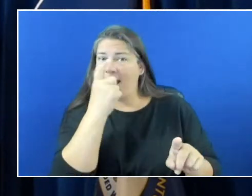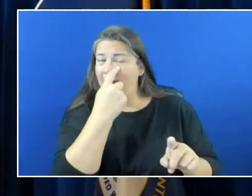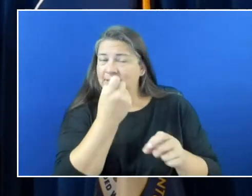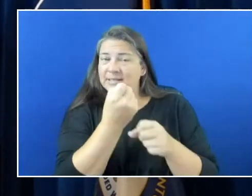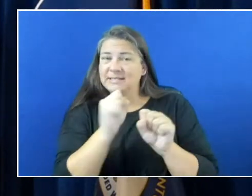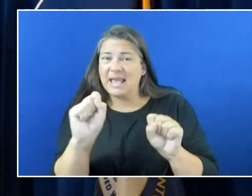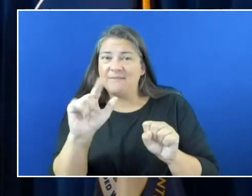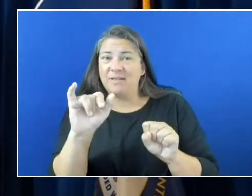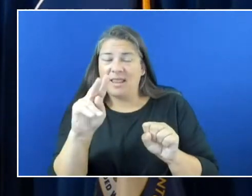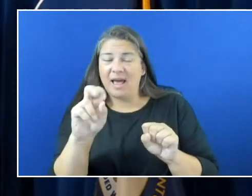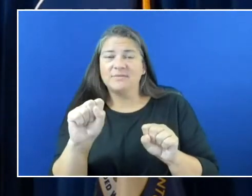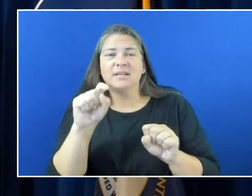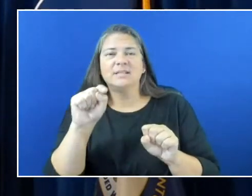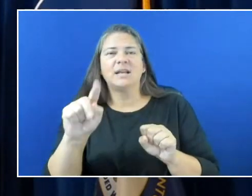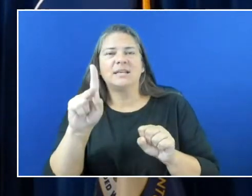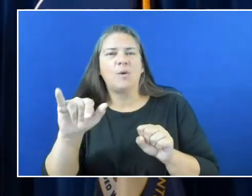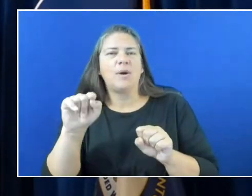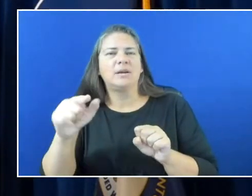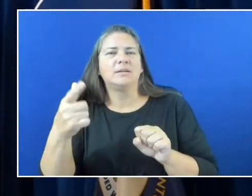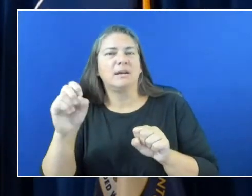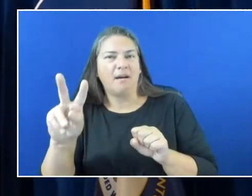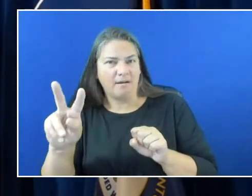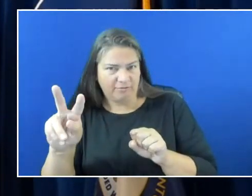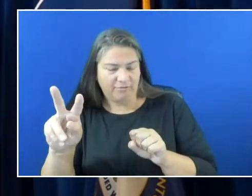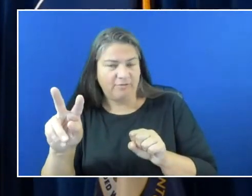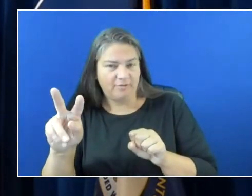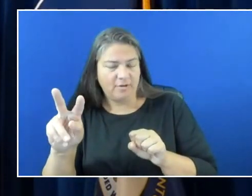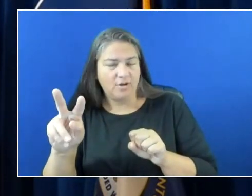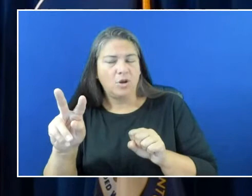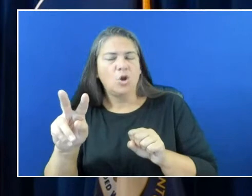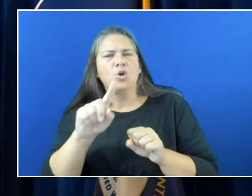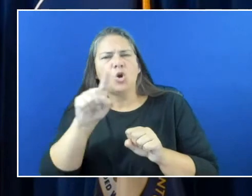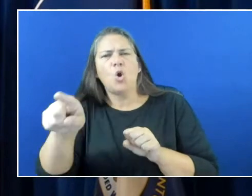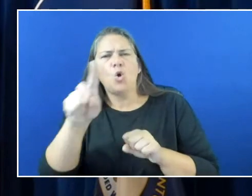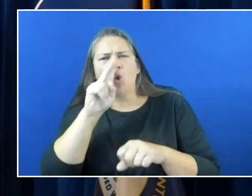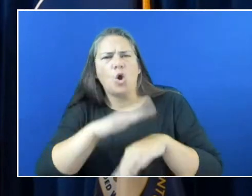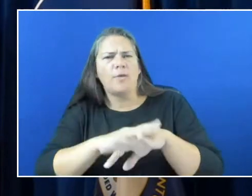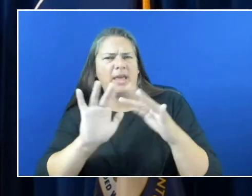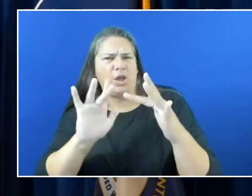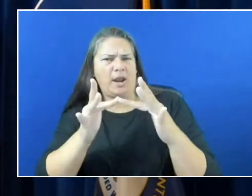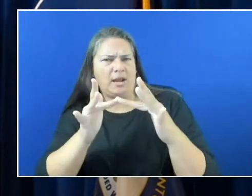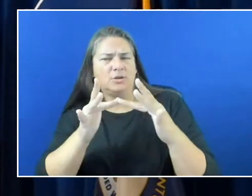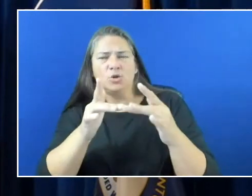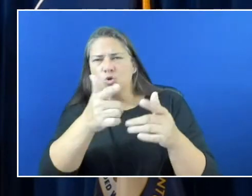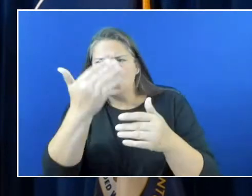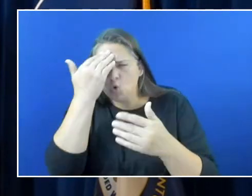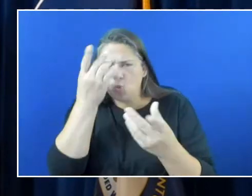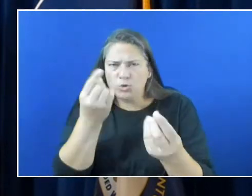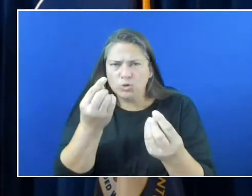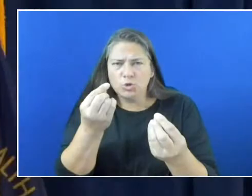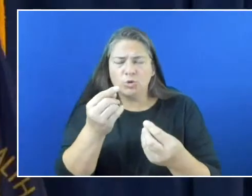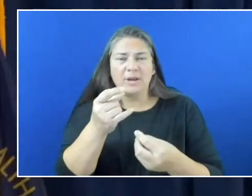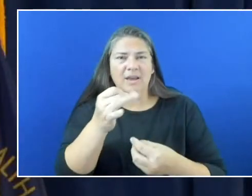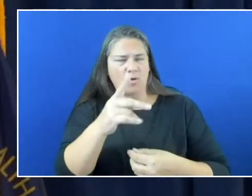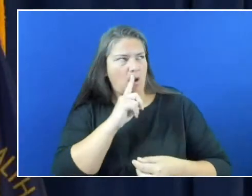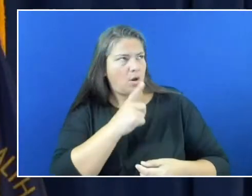youreyessavelives.ky.gov. Go there, learn what to look for. If you don't know, make